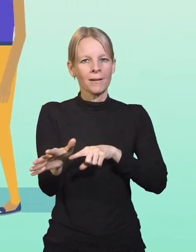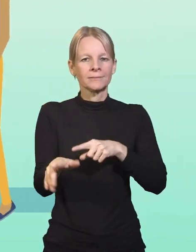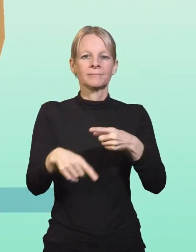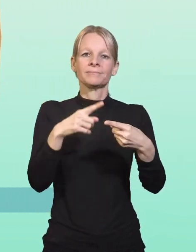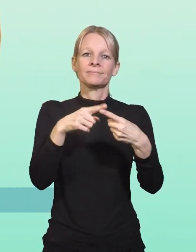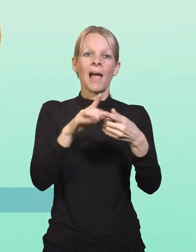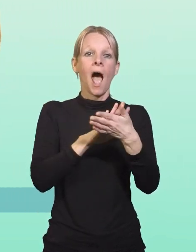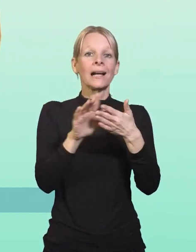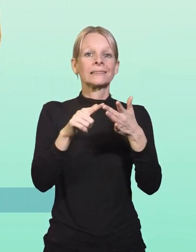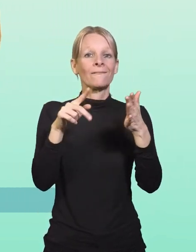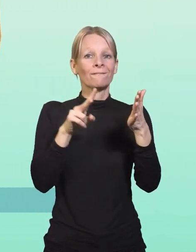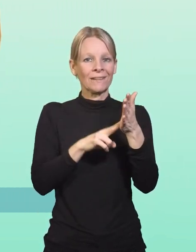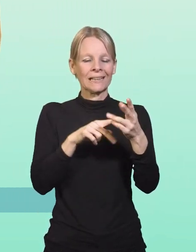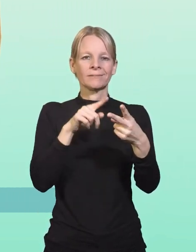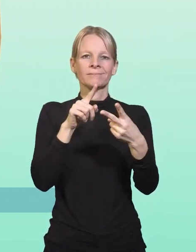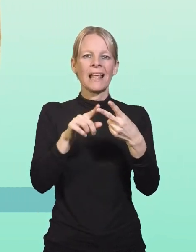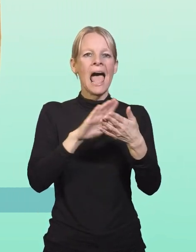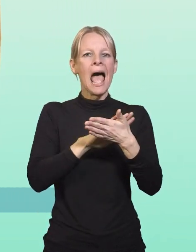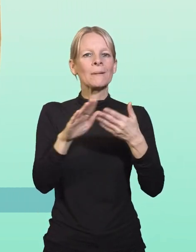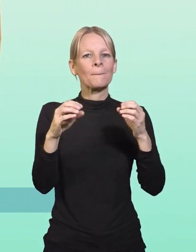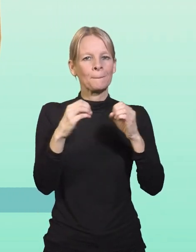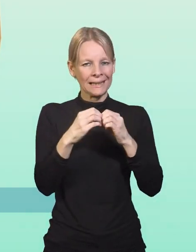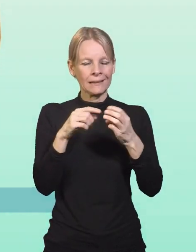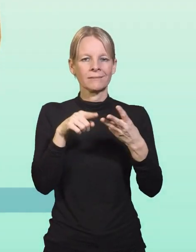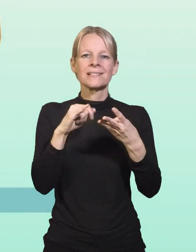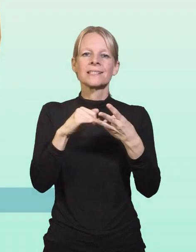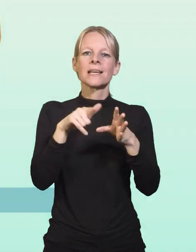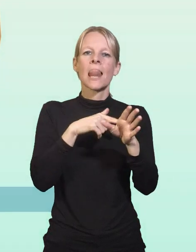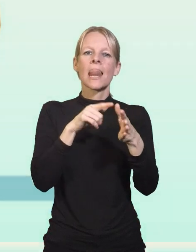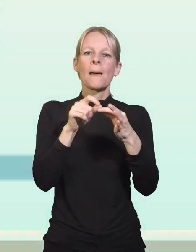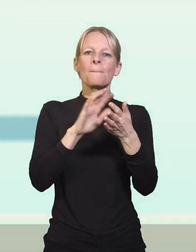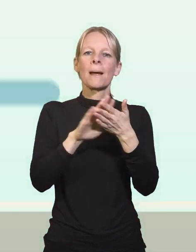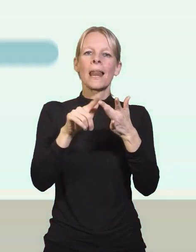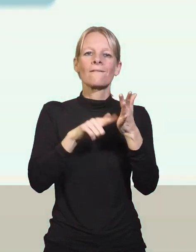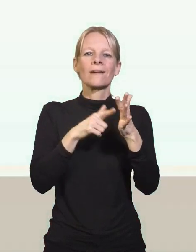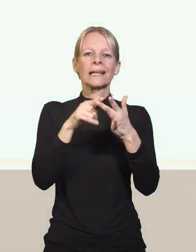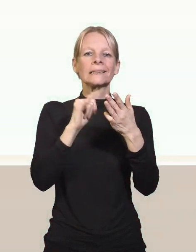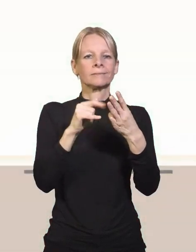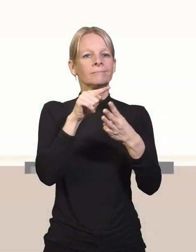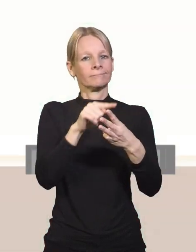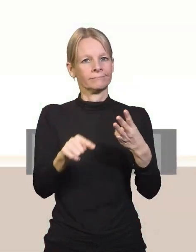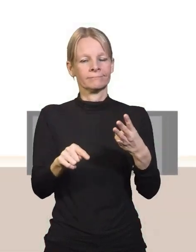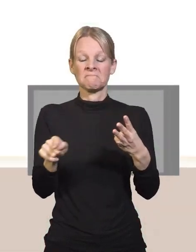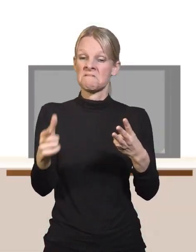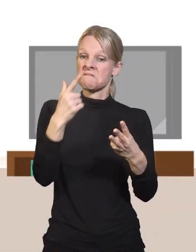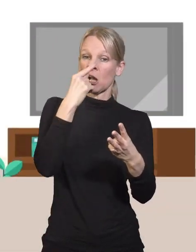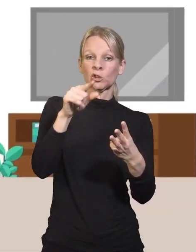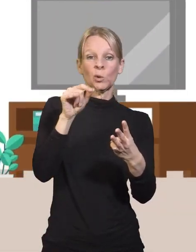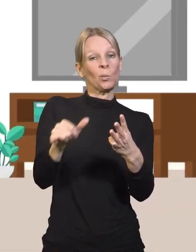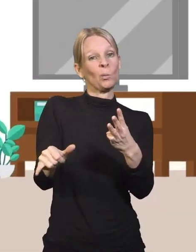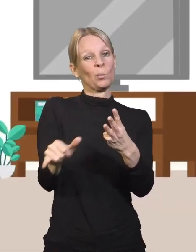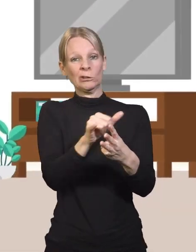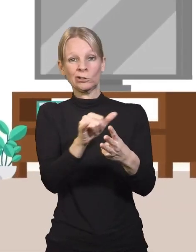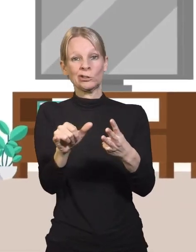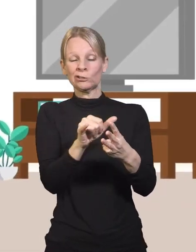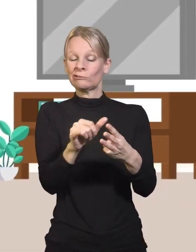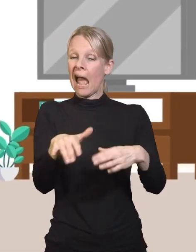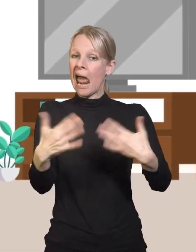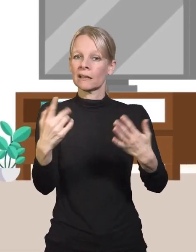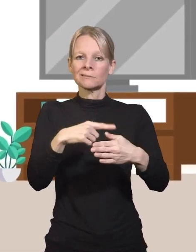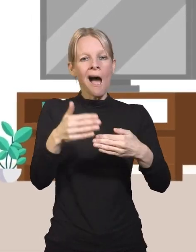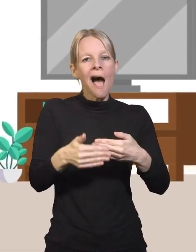infectious diseases: HIV, hepatitis B, and syphilis. She can choose which, if any, of these to be tested